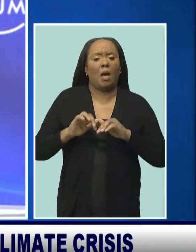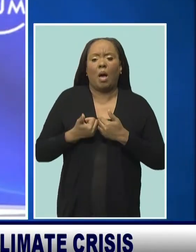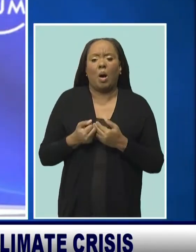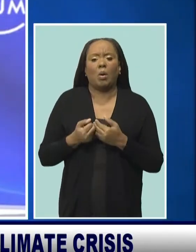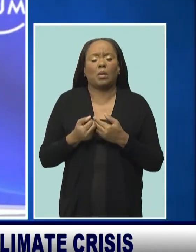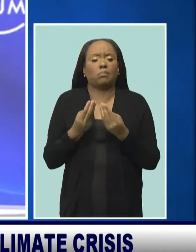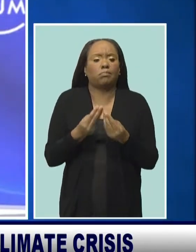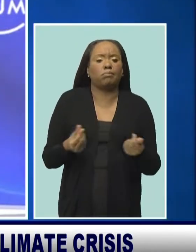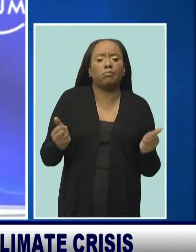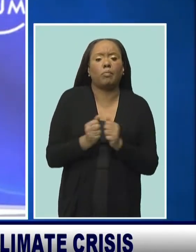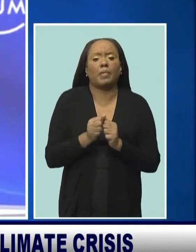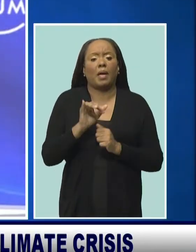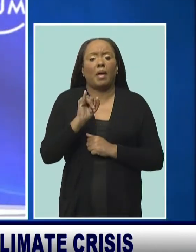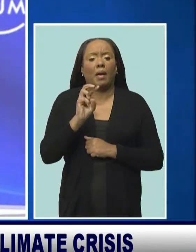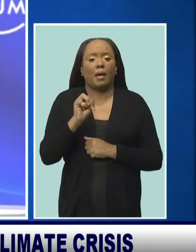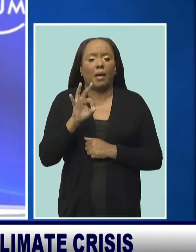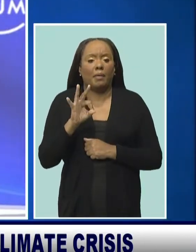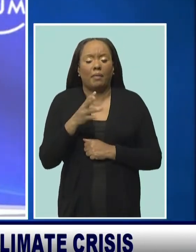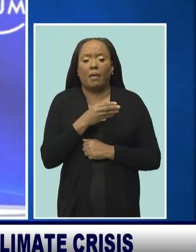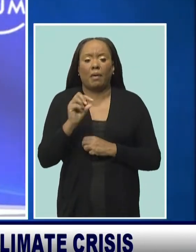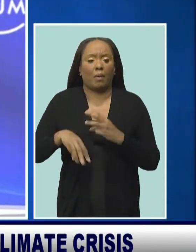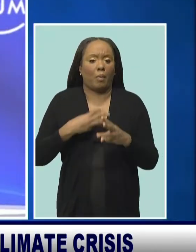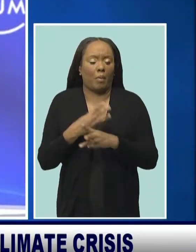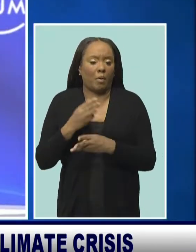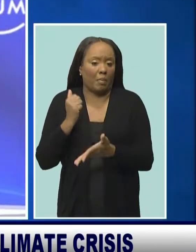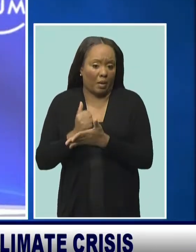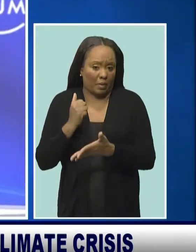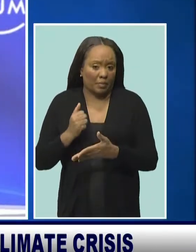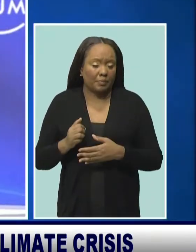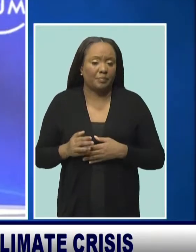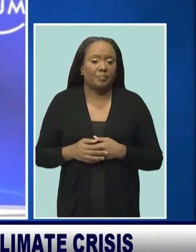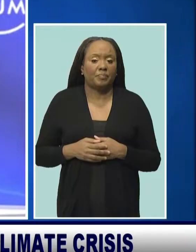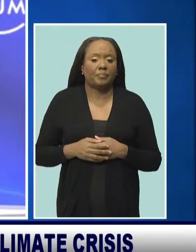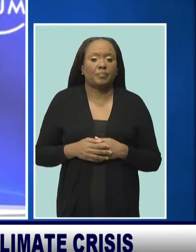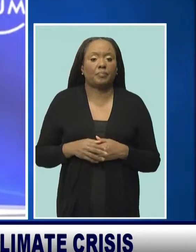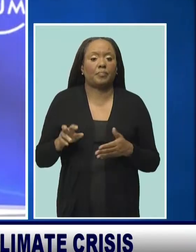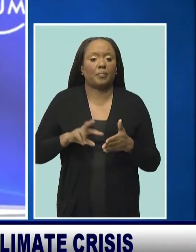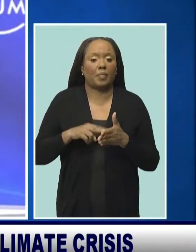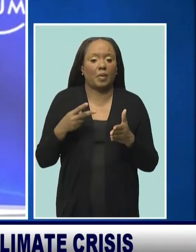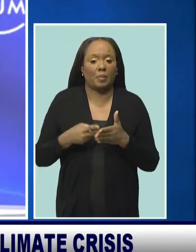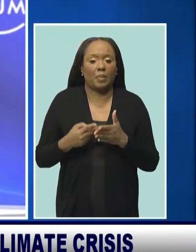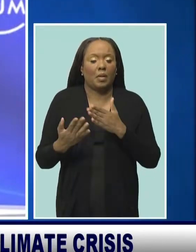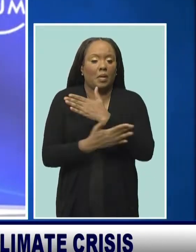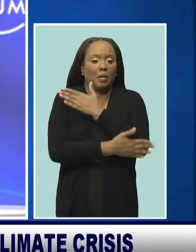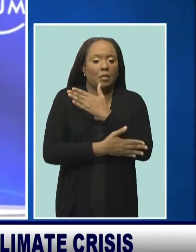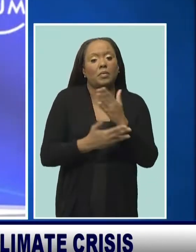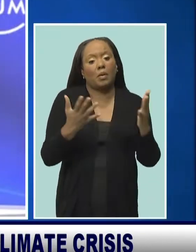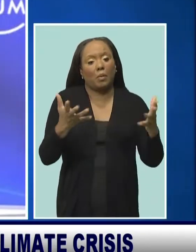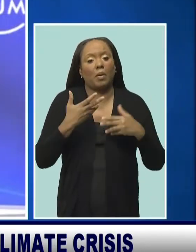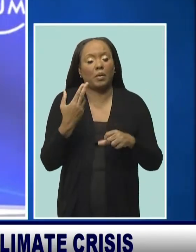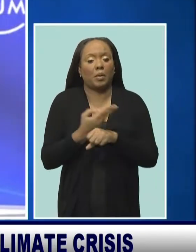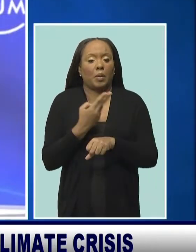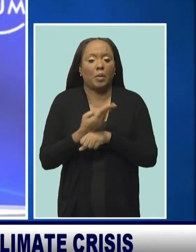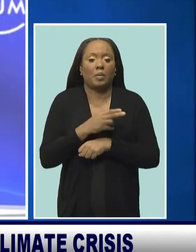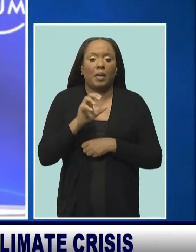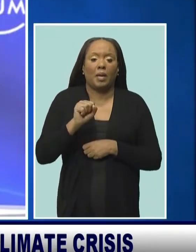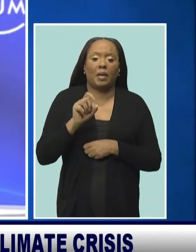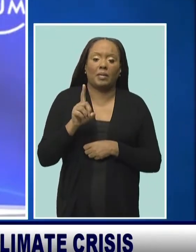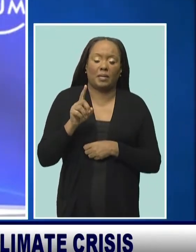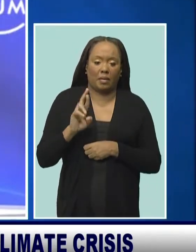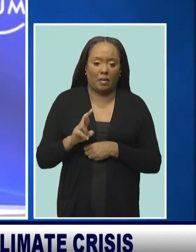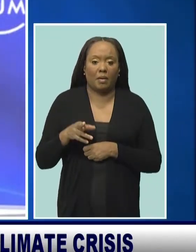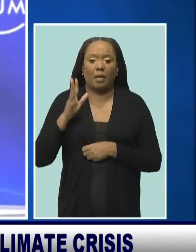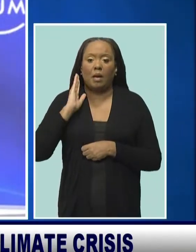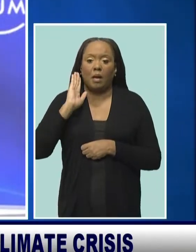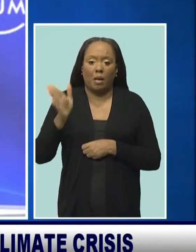in the IMF and the World Bank, because that then means that those countries that want to use SDRs won't have that as a liability